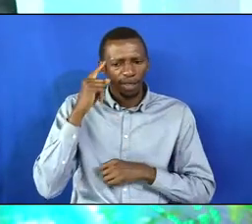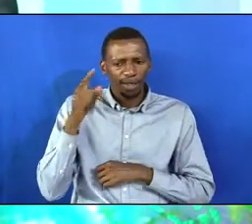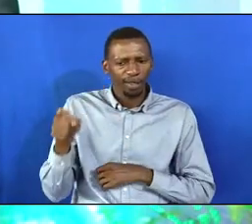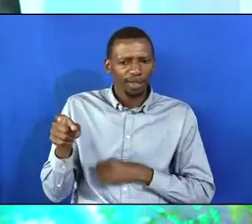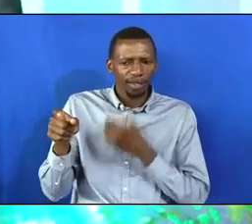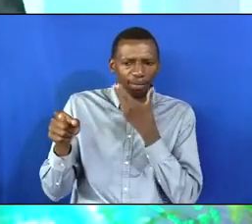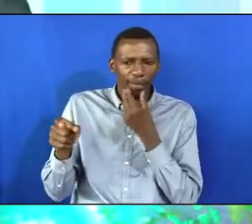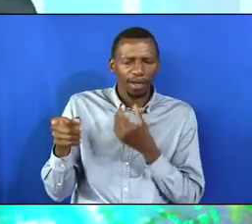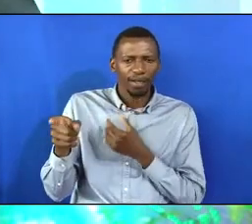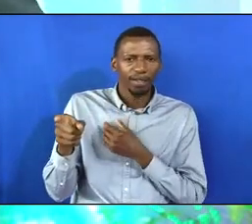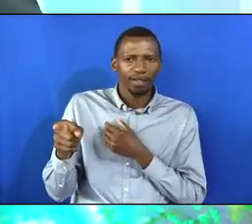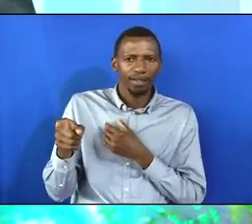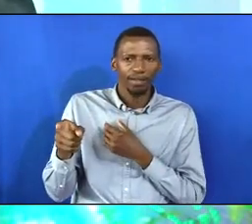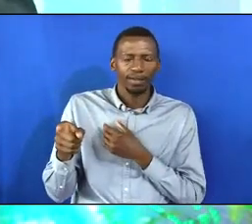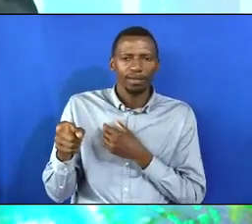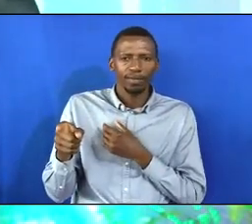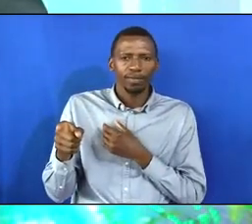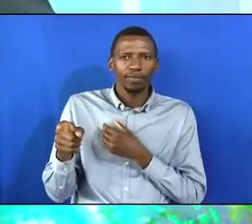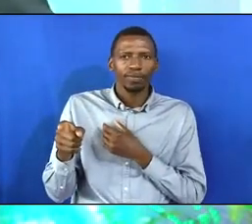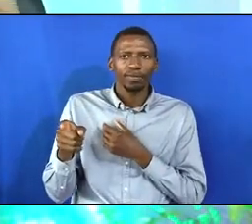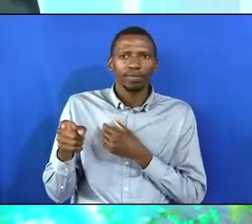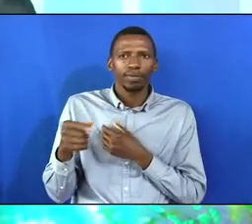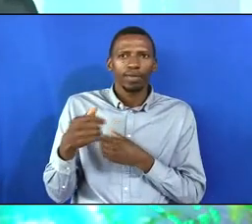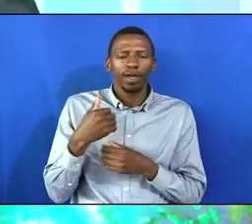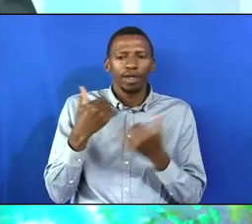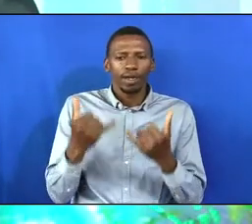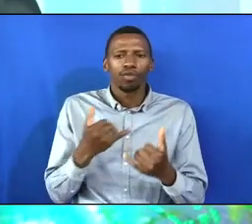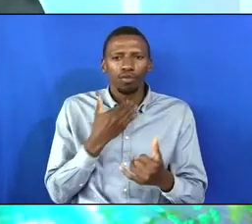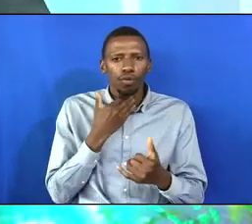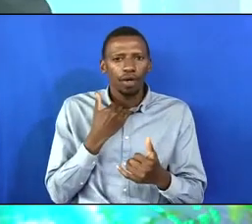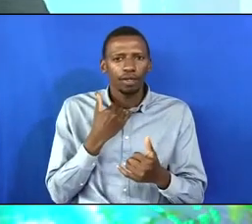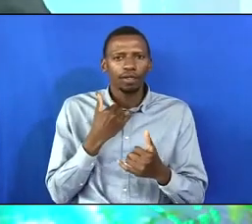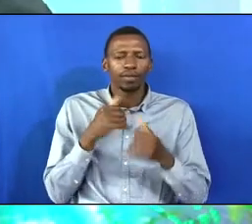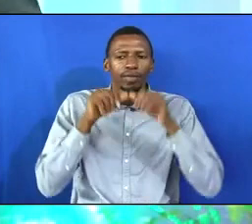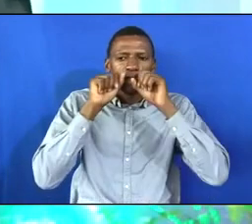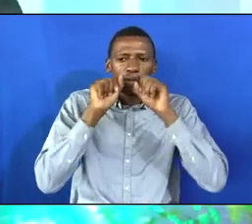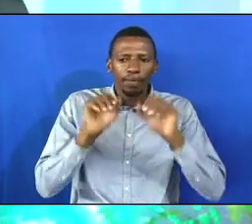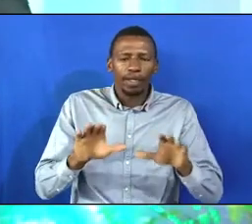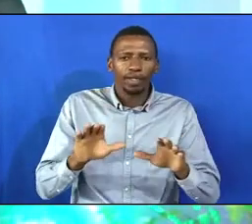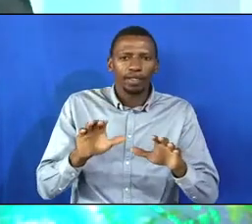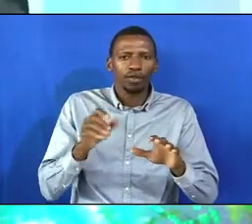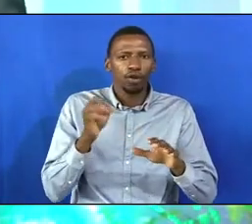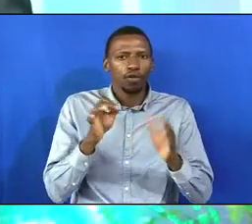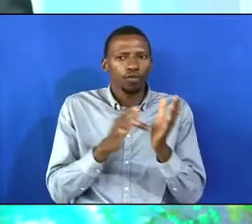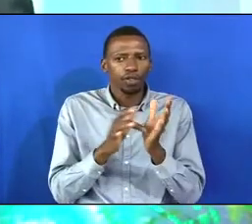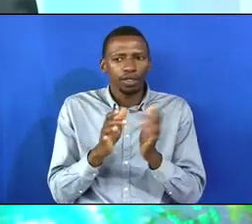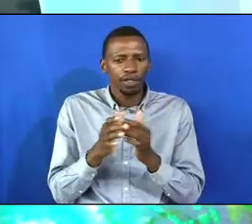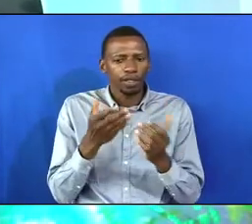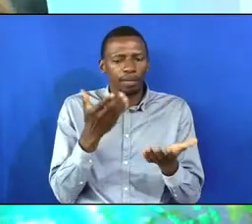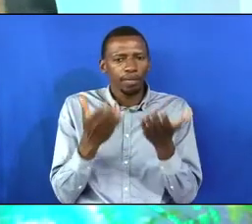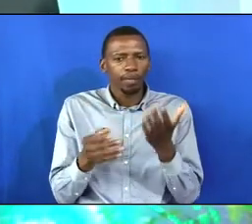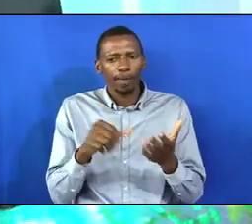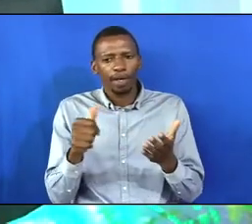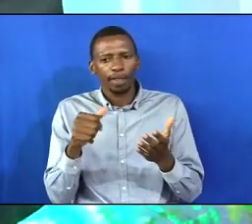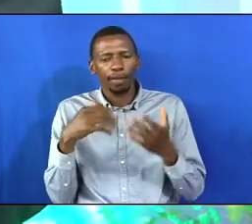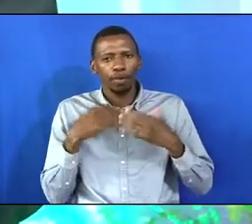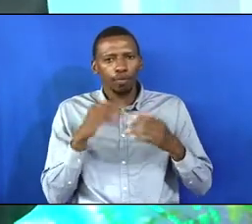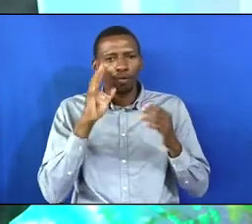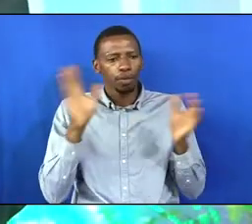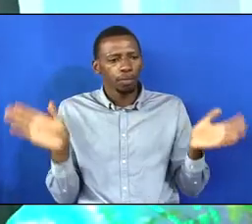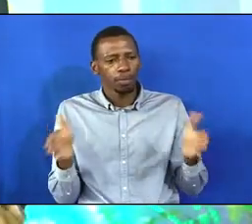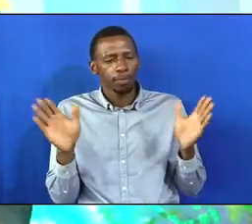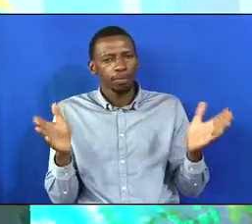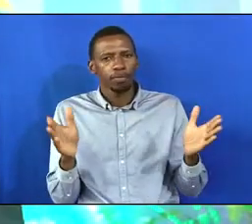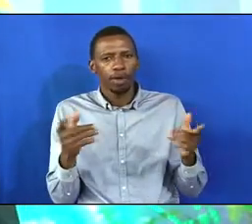man here, going now to seek for the blessings of Jesus, would be encouraged by all means. But the Bible tells